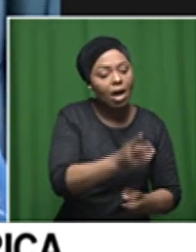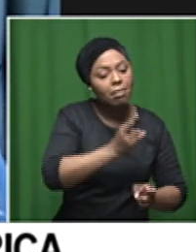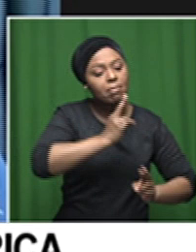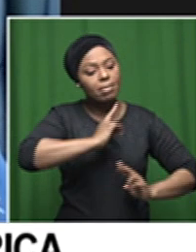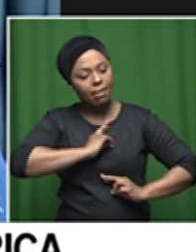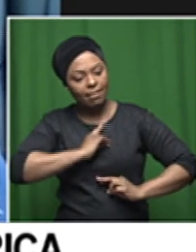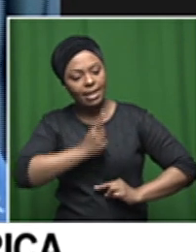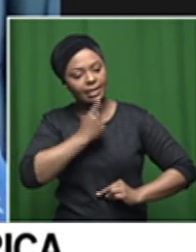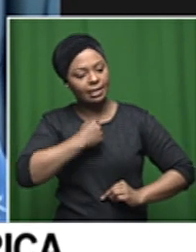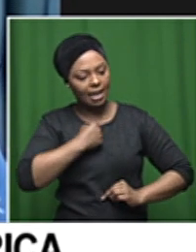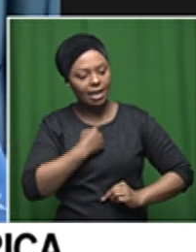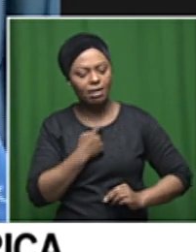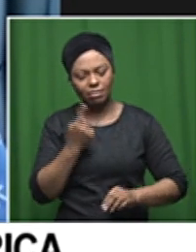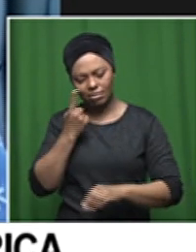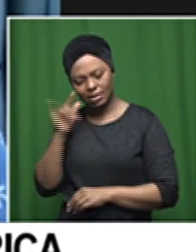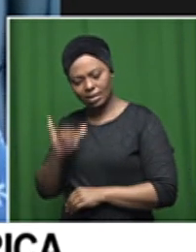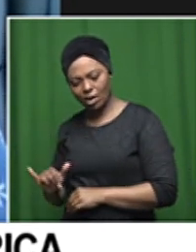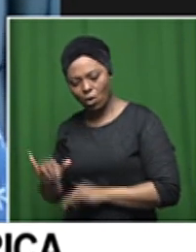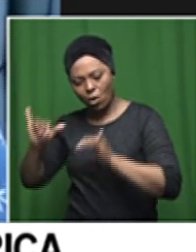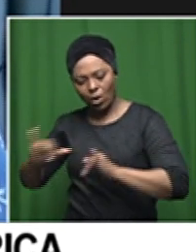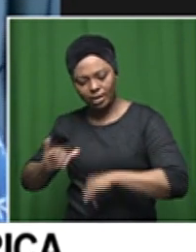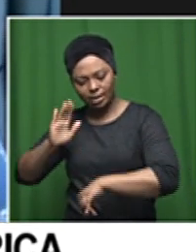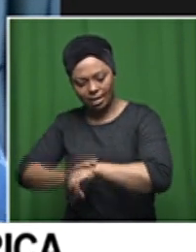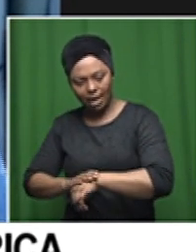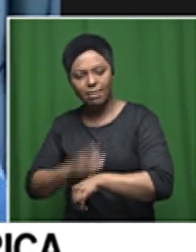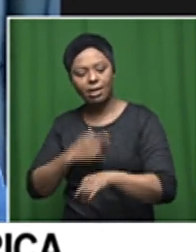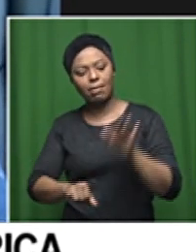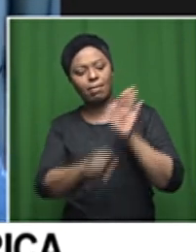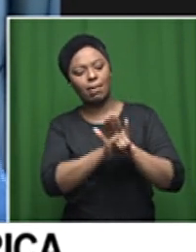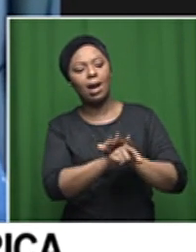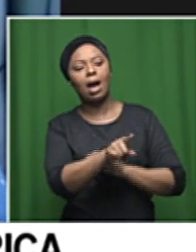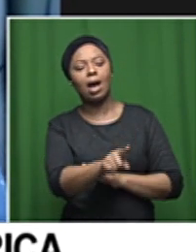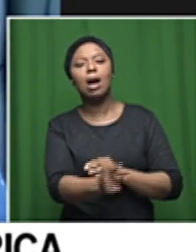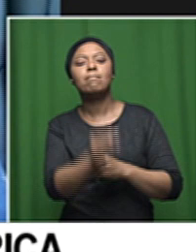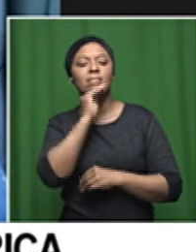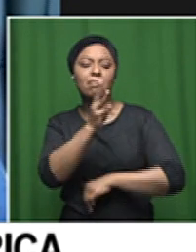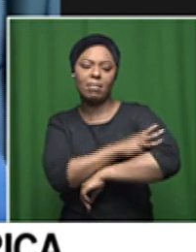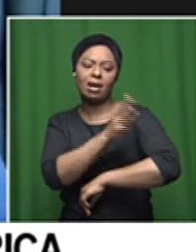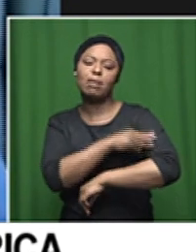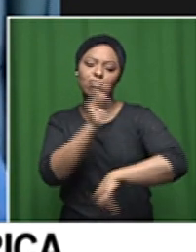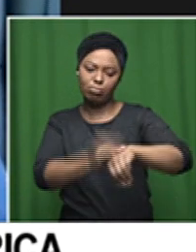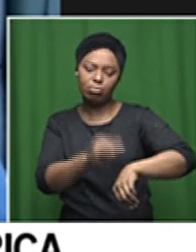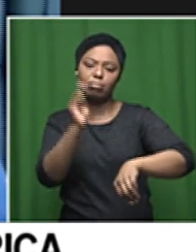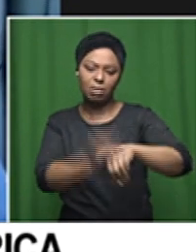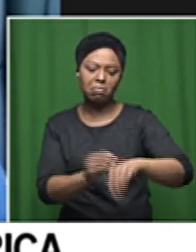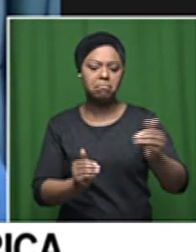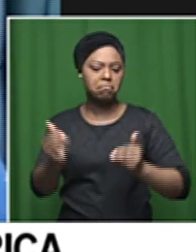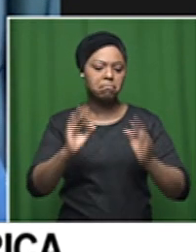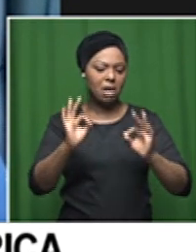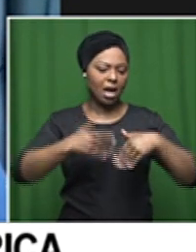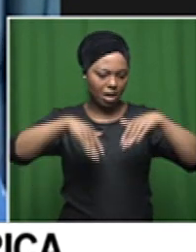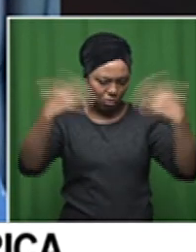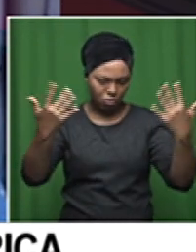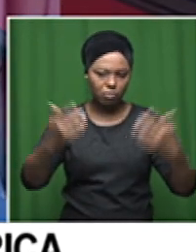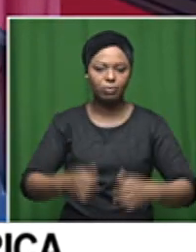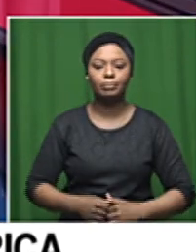and check the waiting time, there's consequence management. I'm going to have to interrupt you again, MEC.